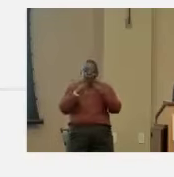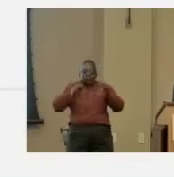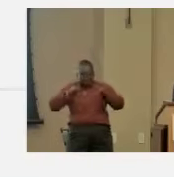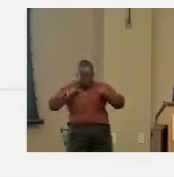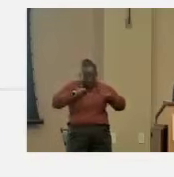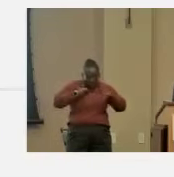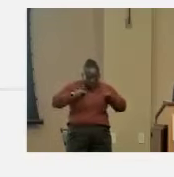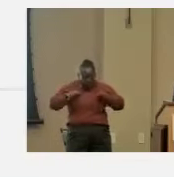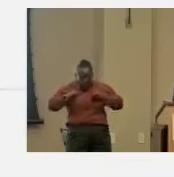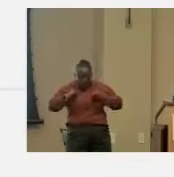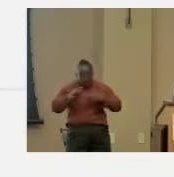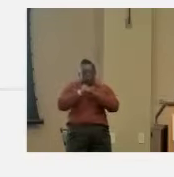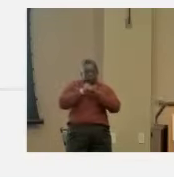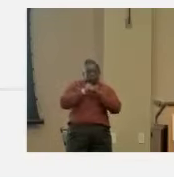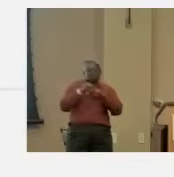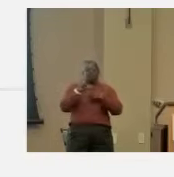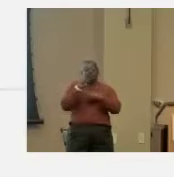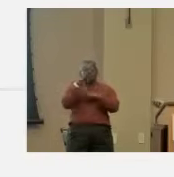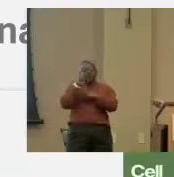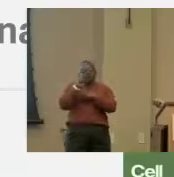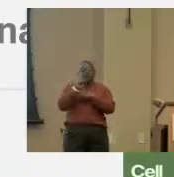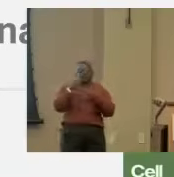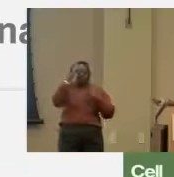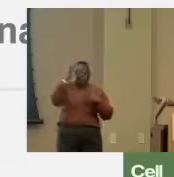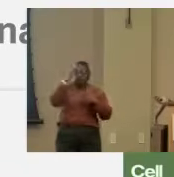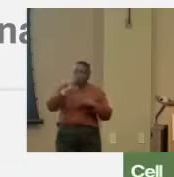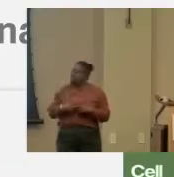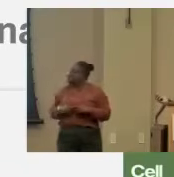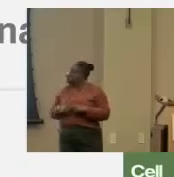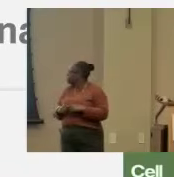dysregulation in lupus disease.